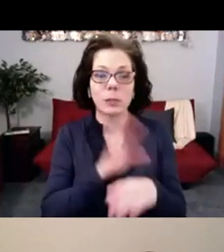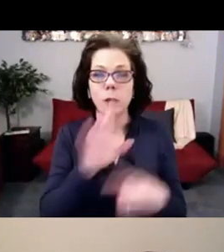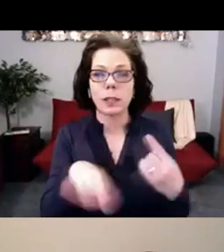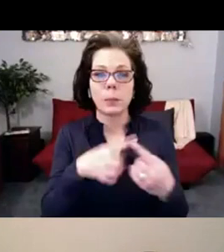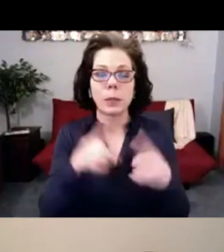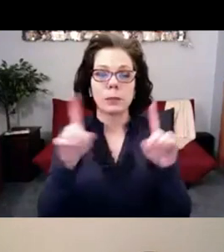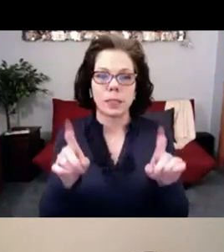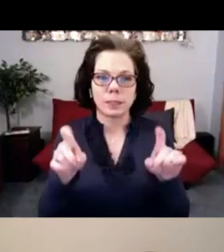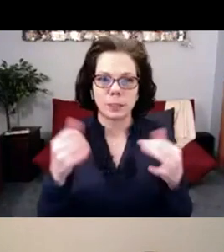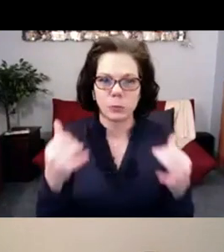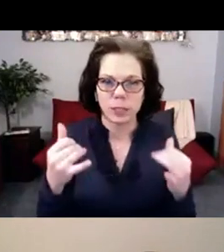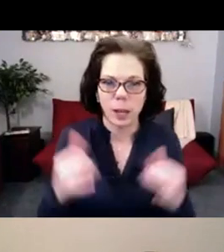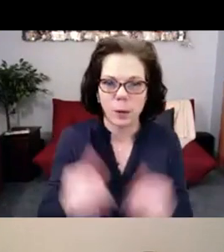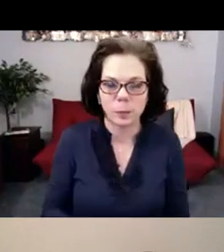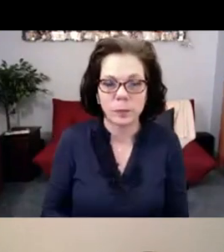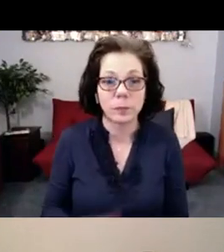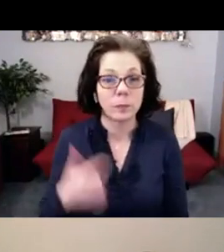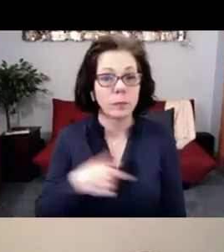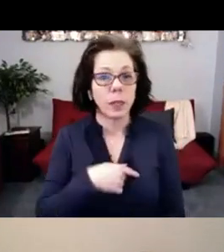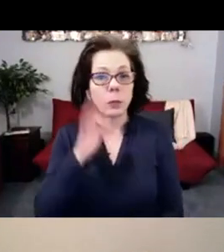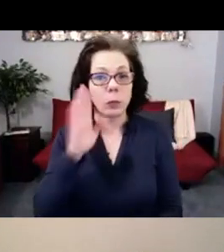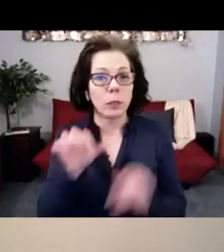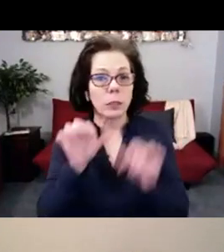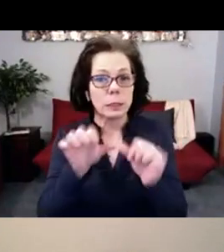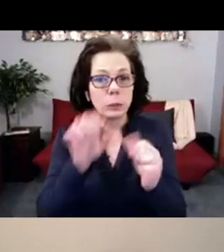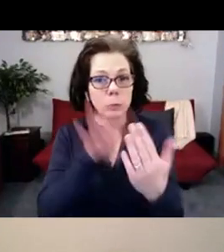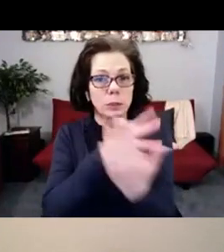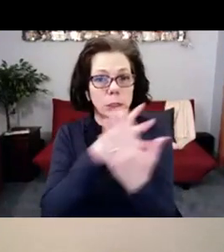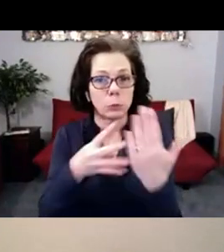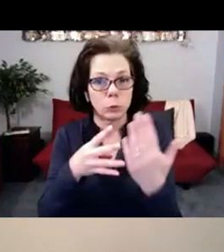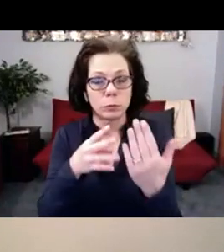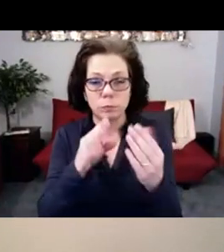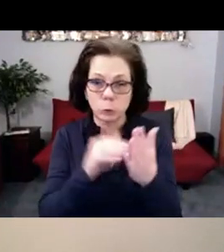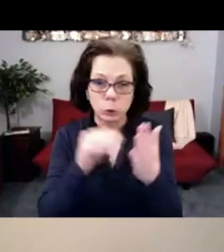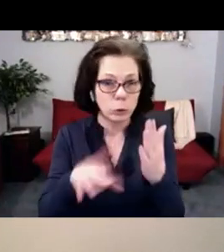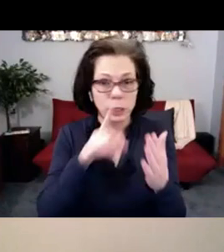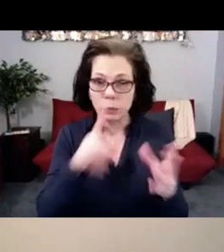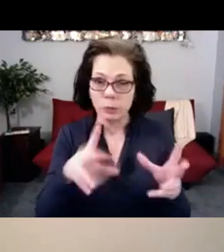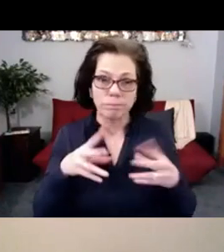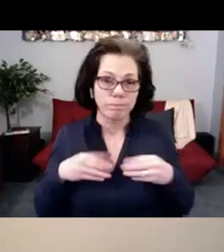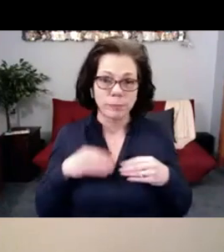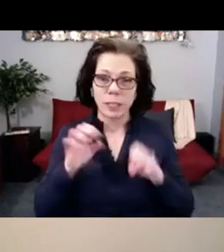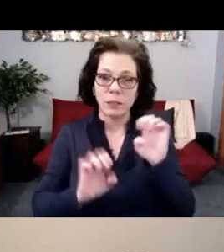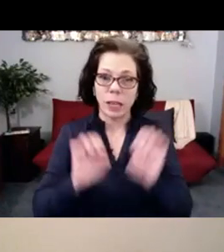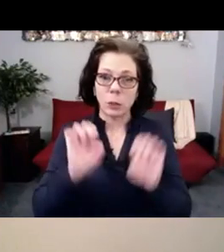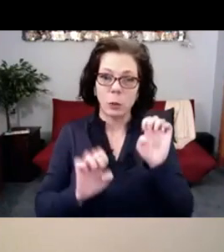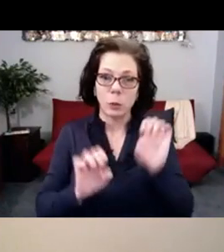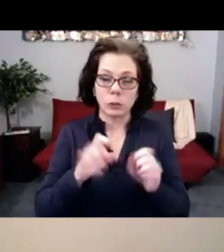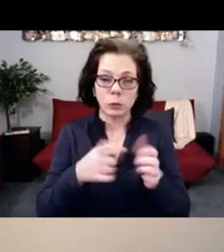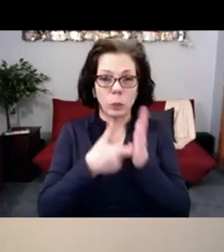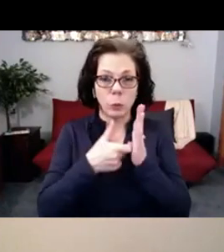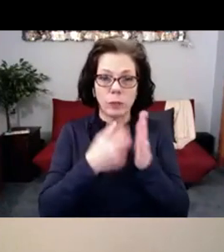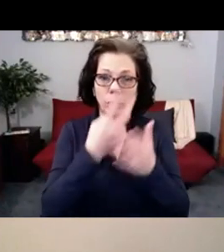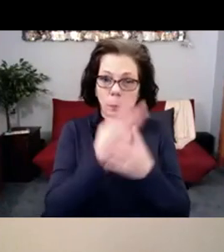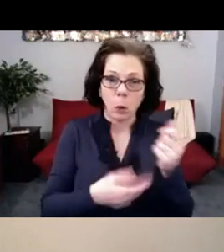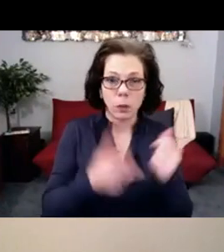point. And we continue to schedule students and accept evaluations as required by both DESE and federal